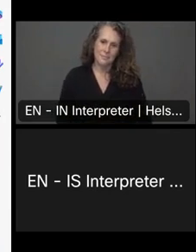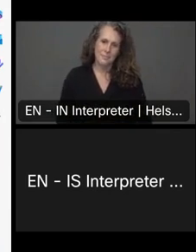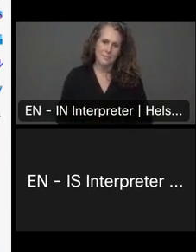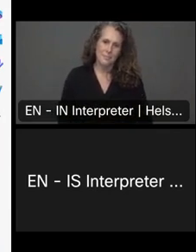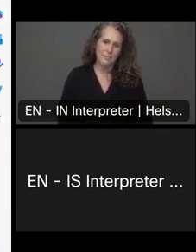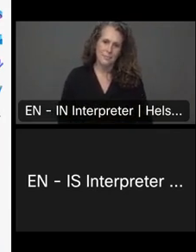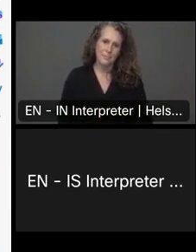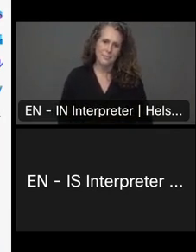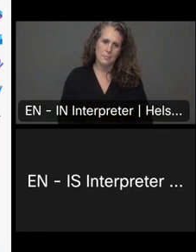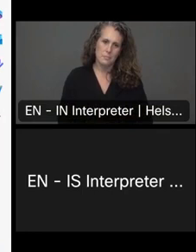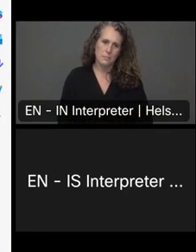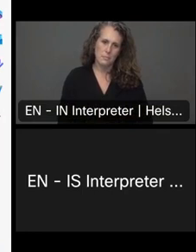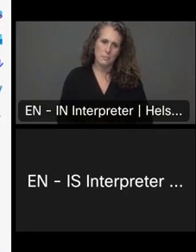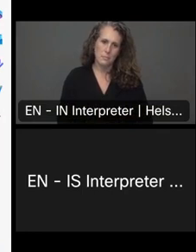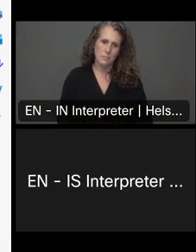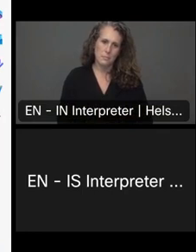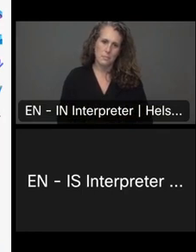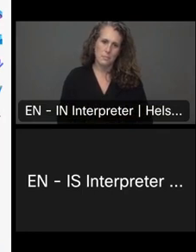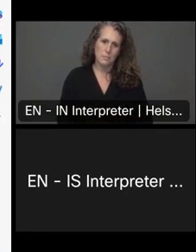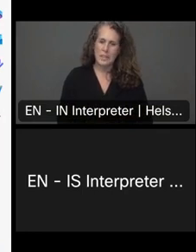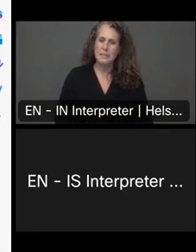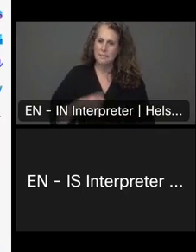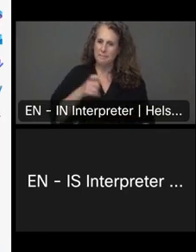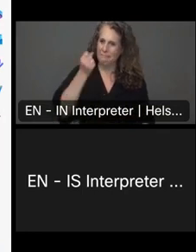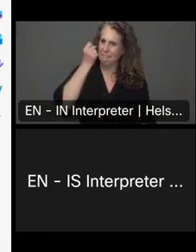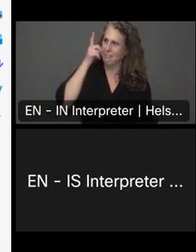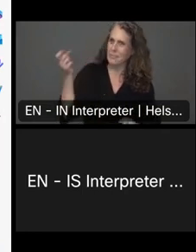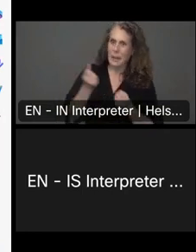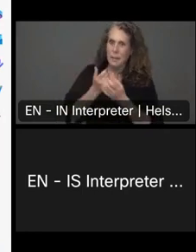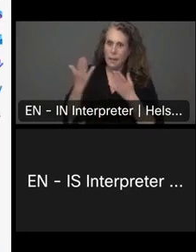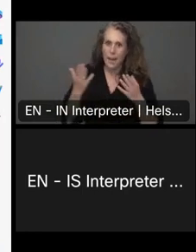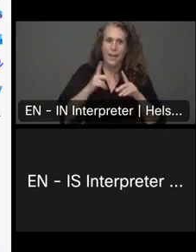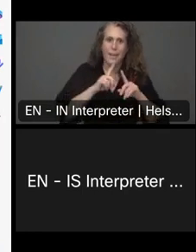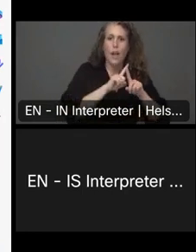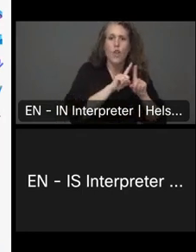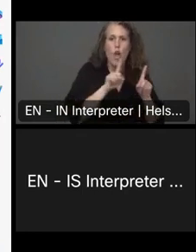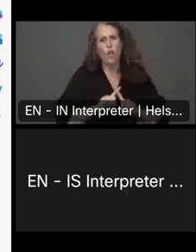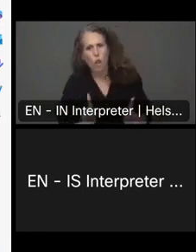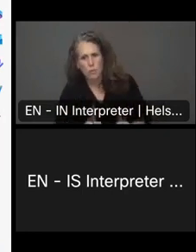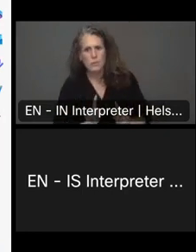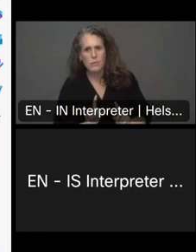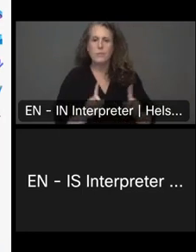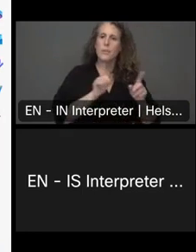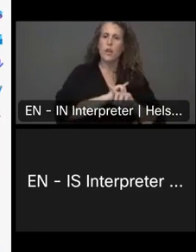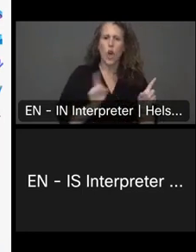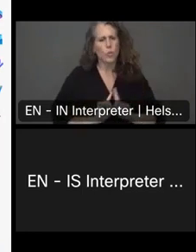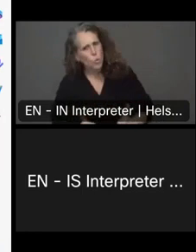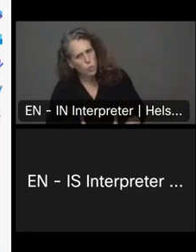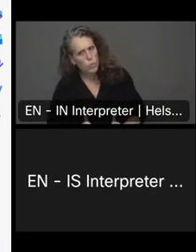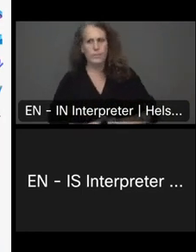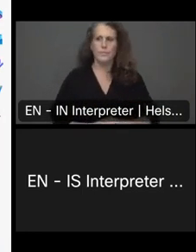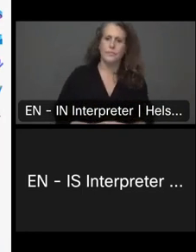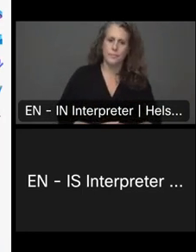he's really stacking the deck here against the not on construction. A very different